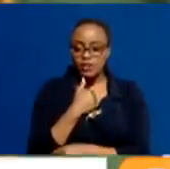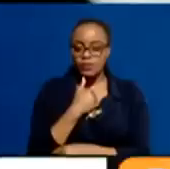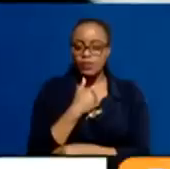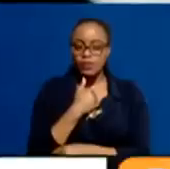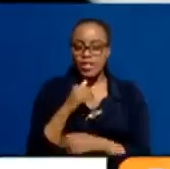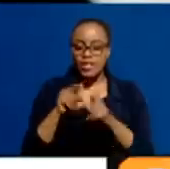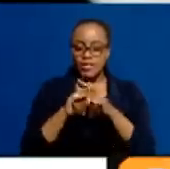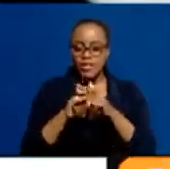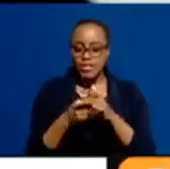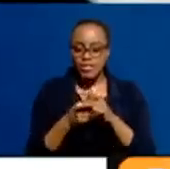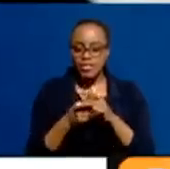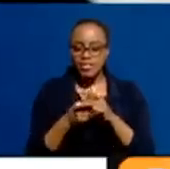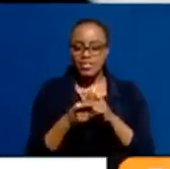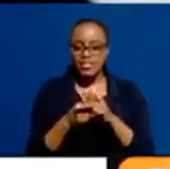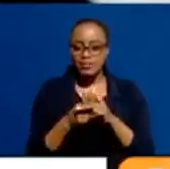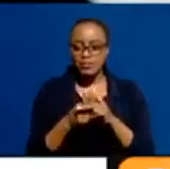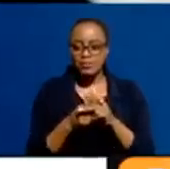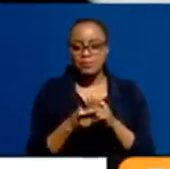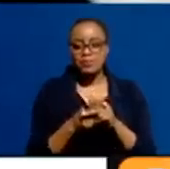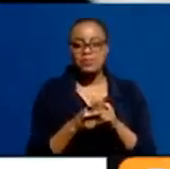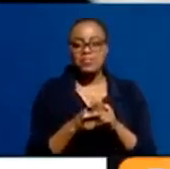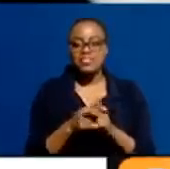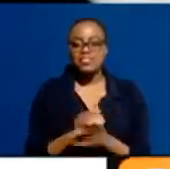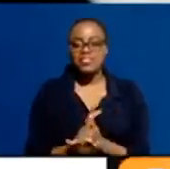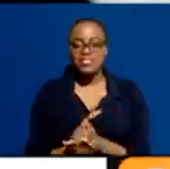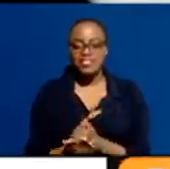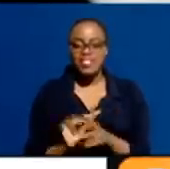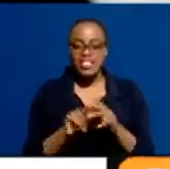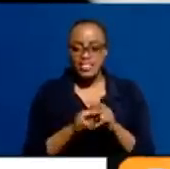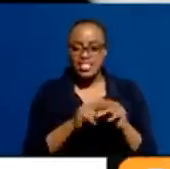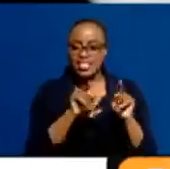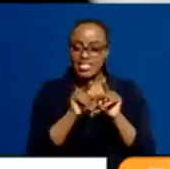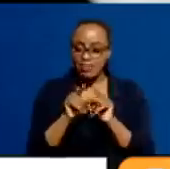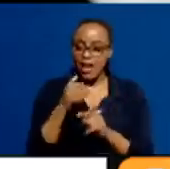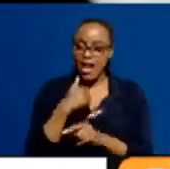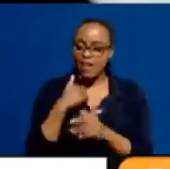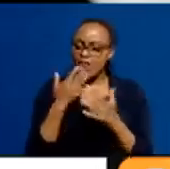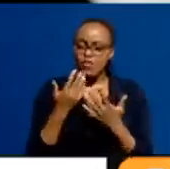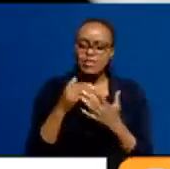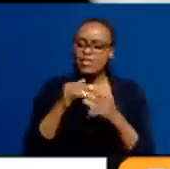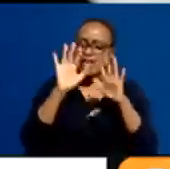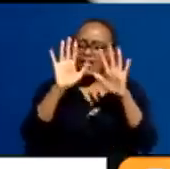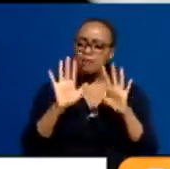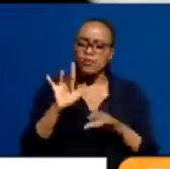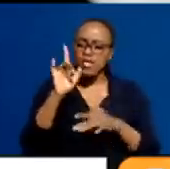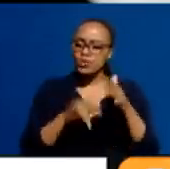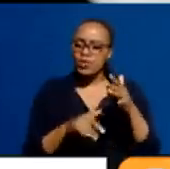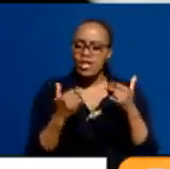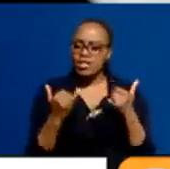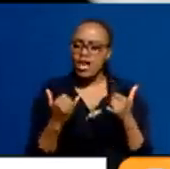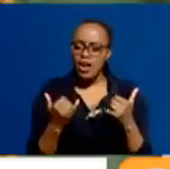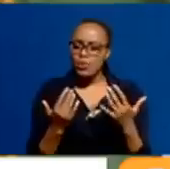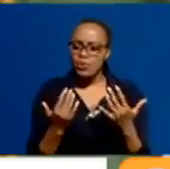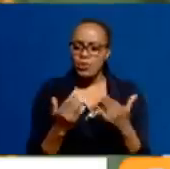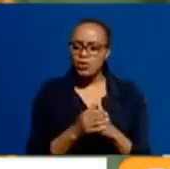the beginning of where the controversy is located. What is the relevance of